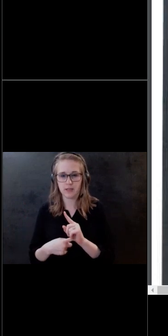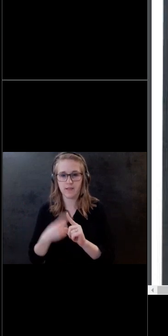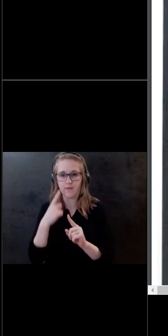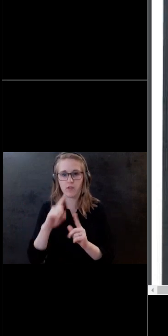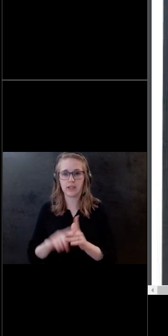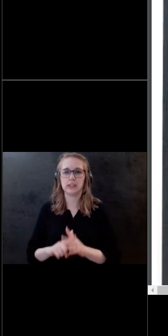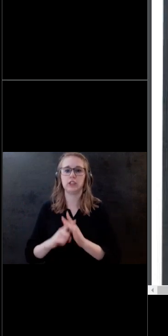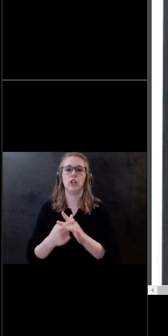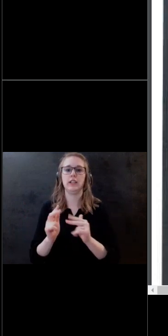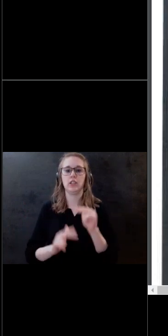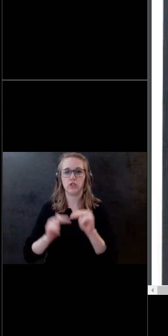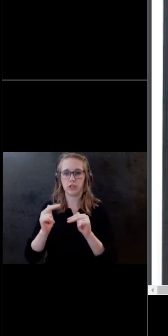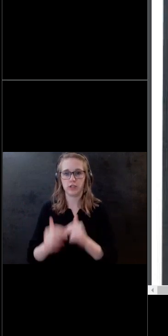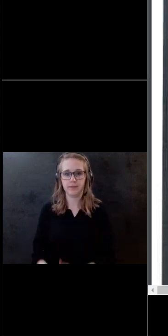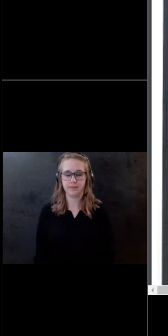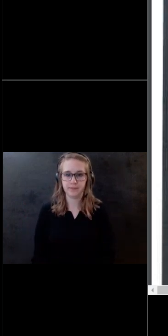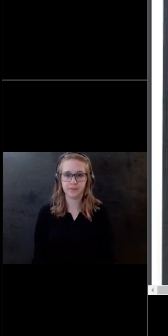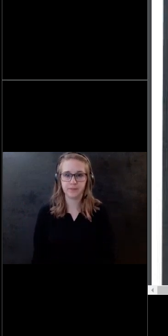of construction.